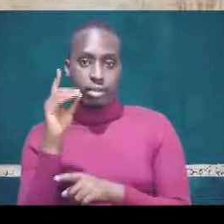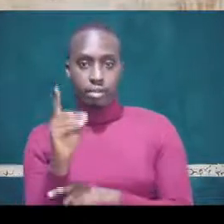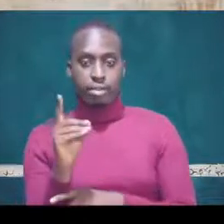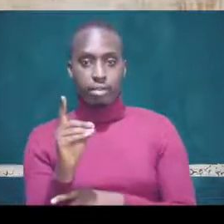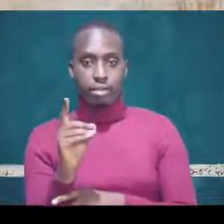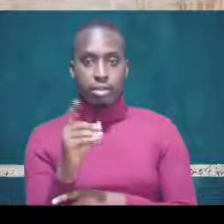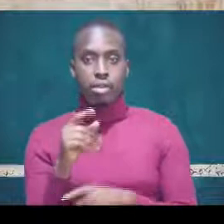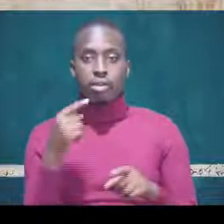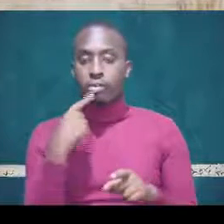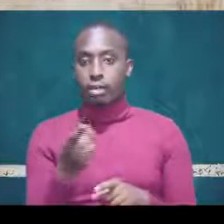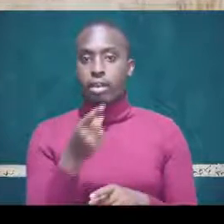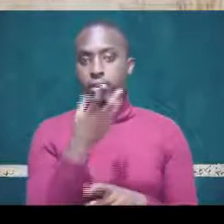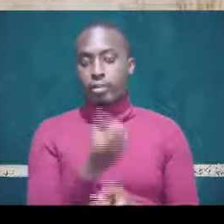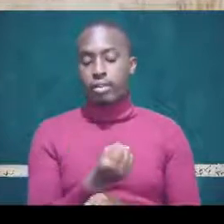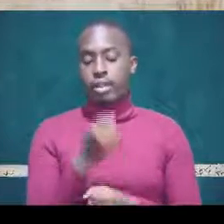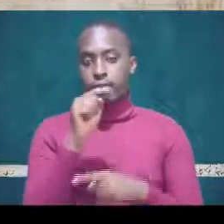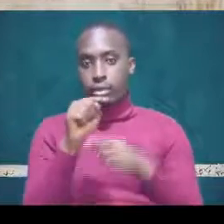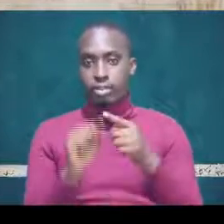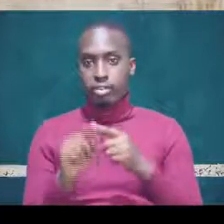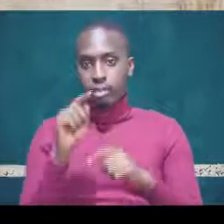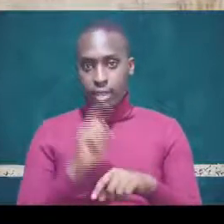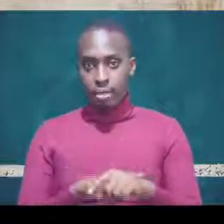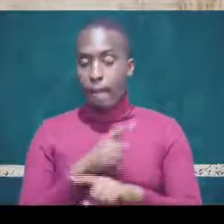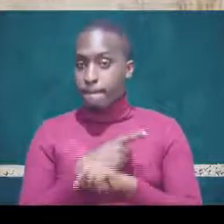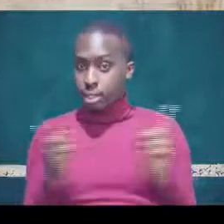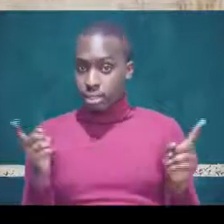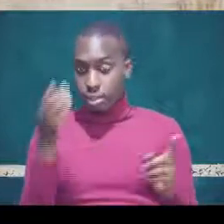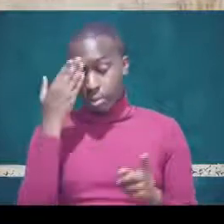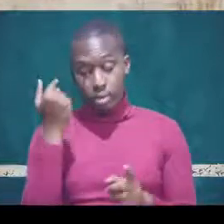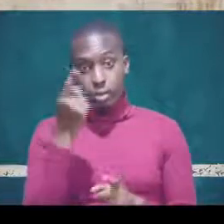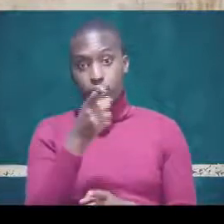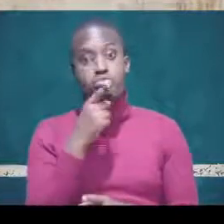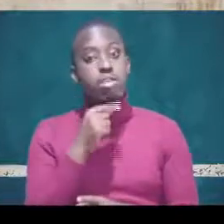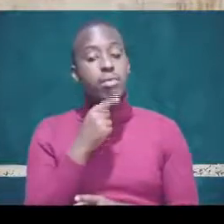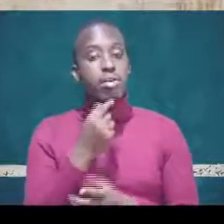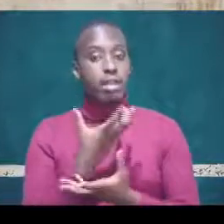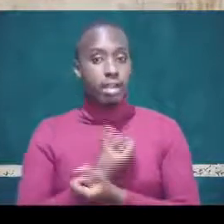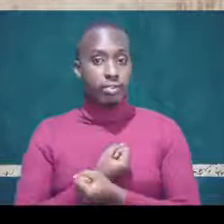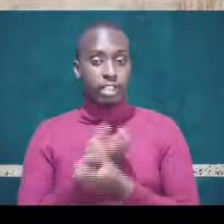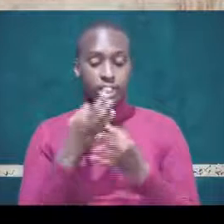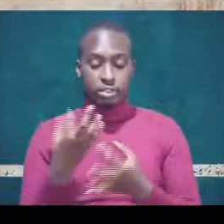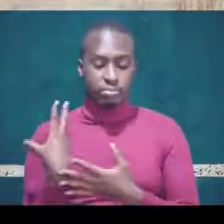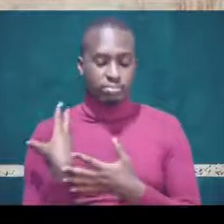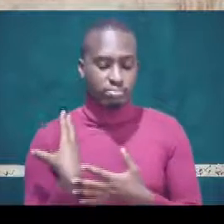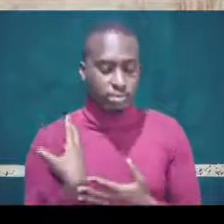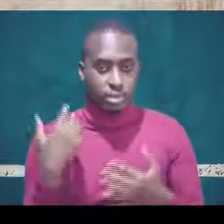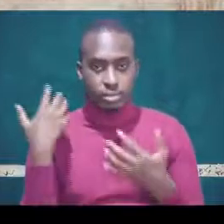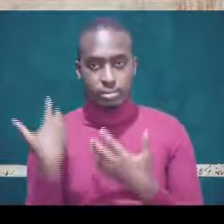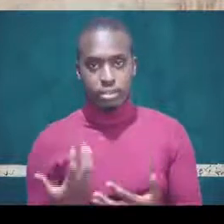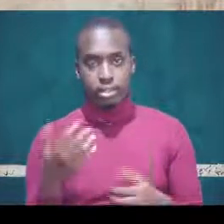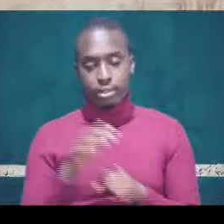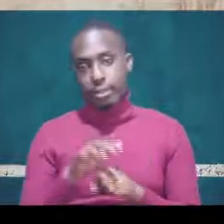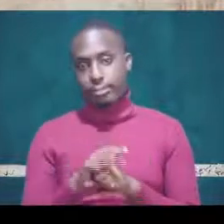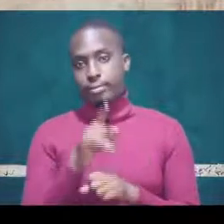Distance. So we shall divide this by time. But because this boy is carrying some heavy load, that